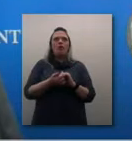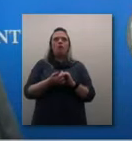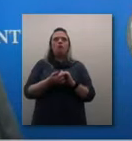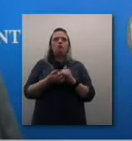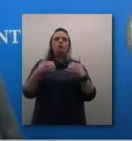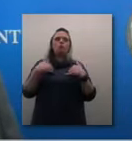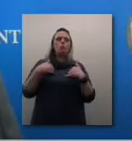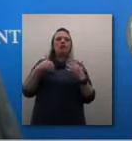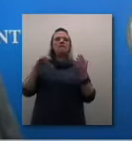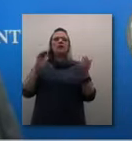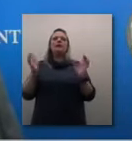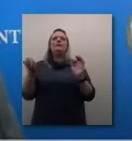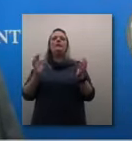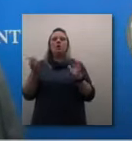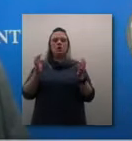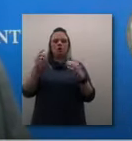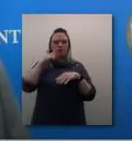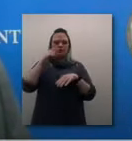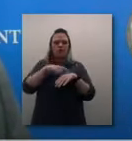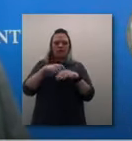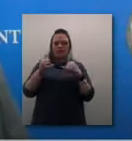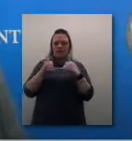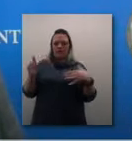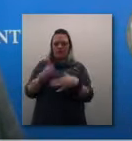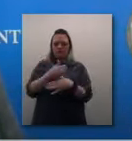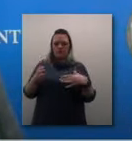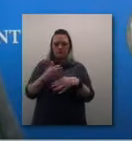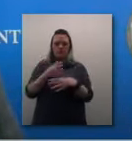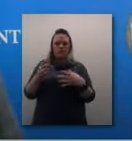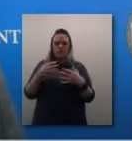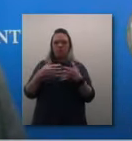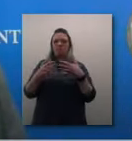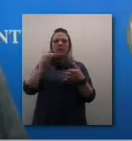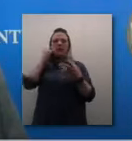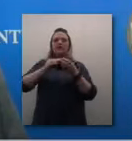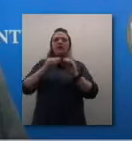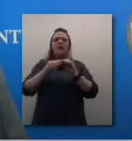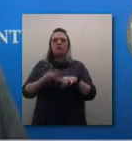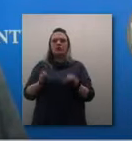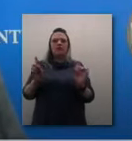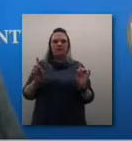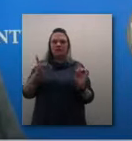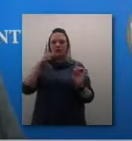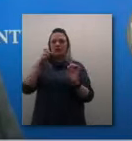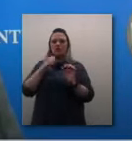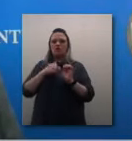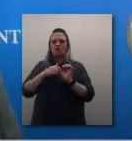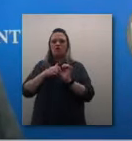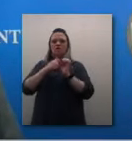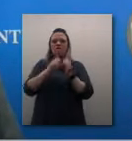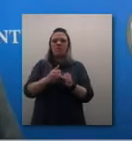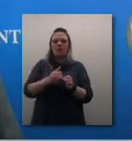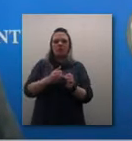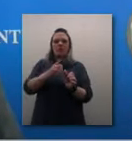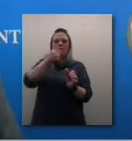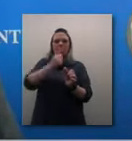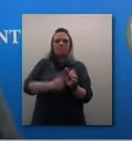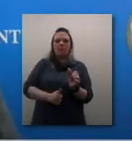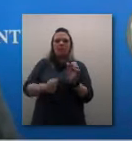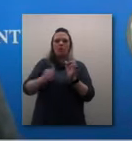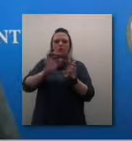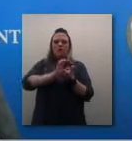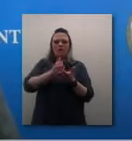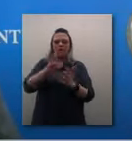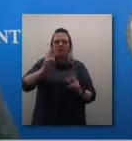sort of a comparison on timelines, even if the numbers are completely different, because you're looking at the per capita amount of cases, the